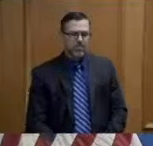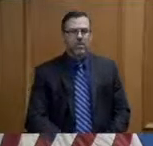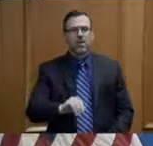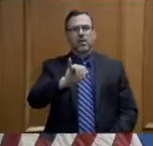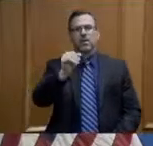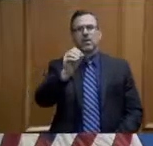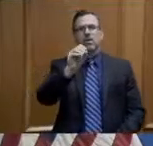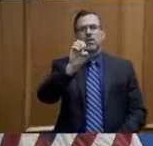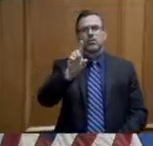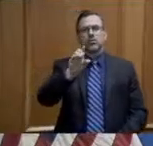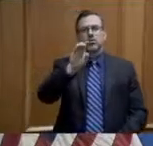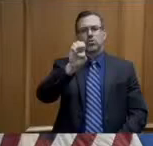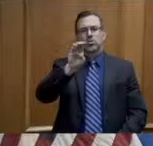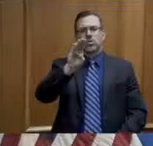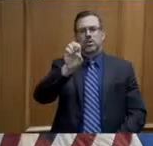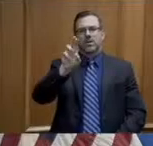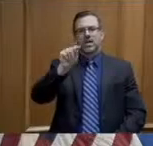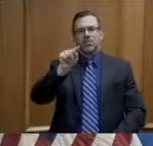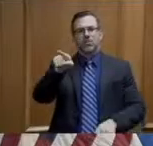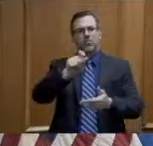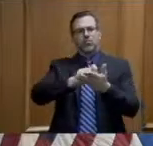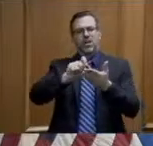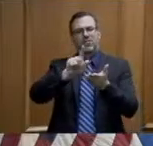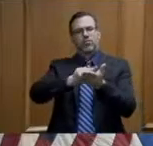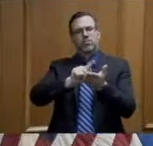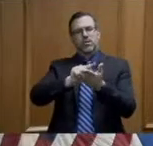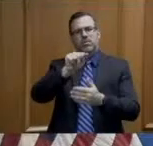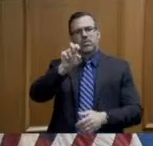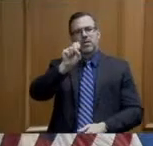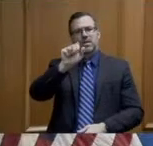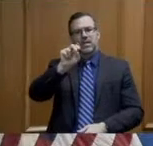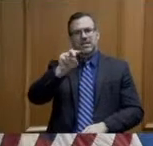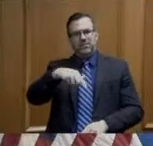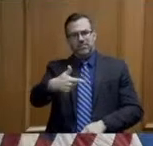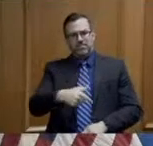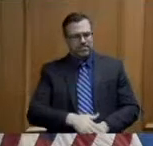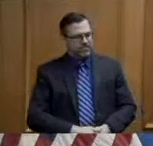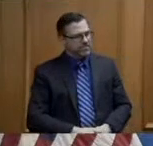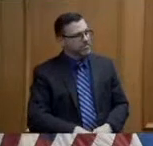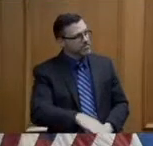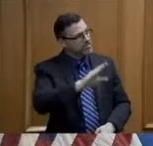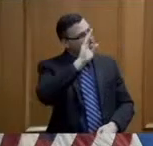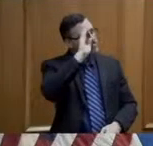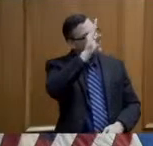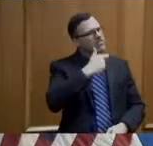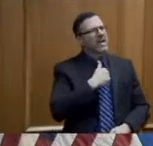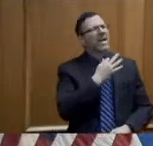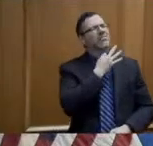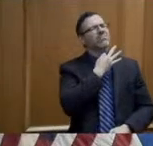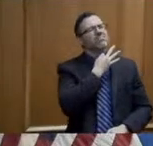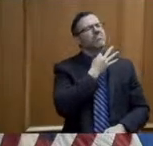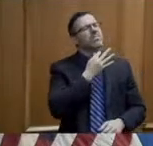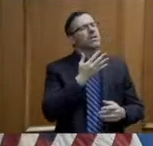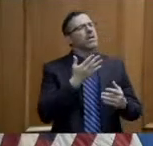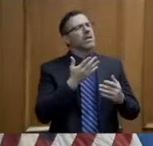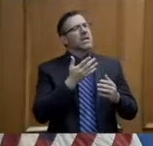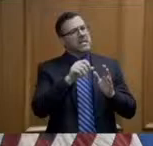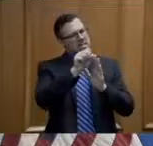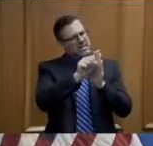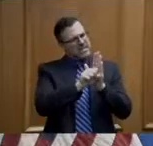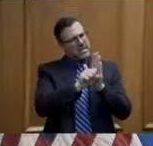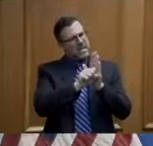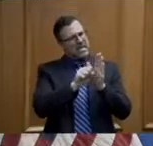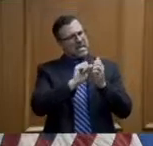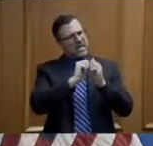Joel Ebert with the Tennessean. Joel, your line is open. Yeah, Governor, I just wanted to know, how is the state going to be able